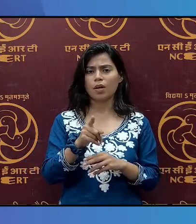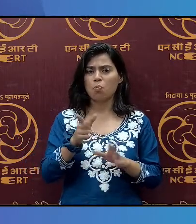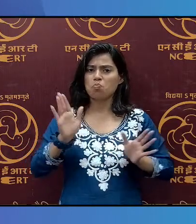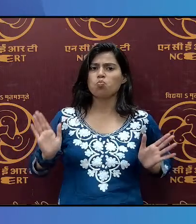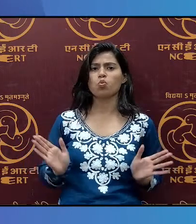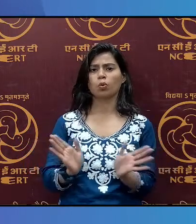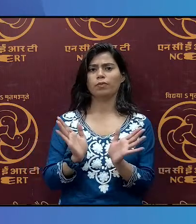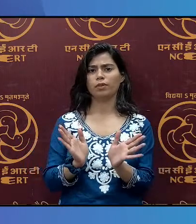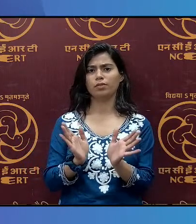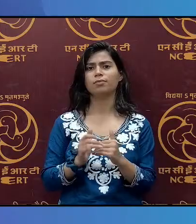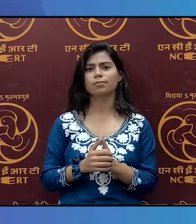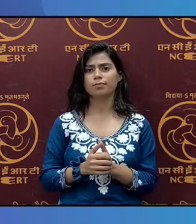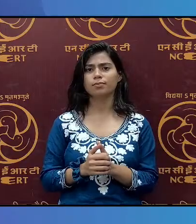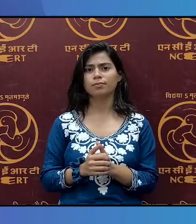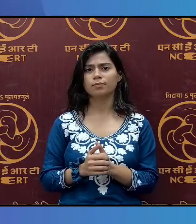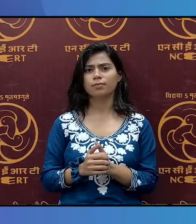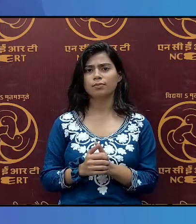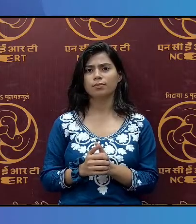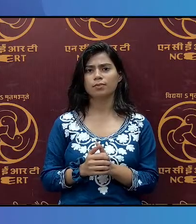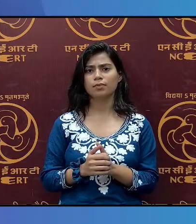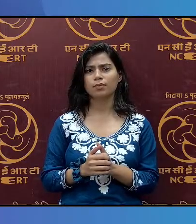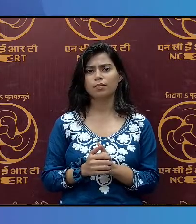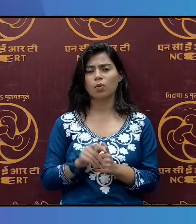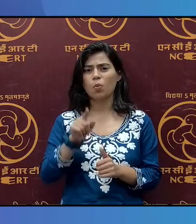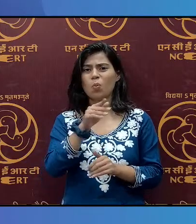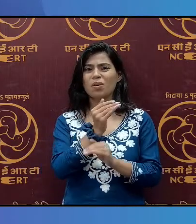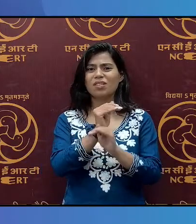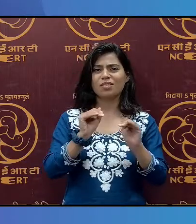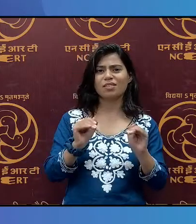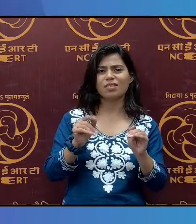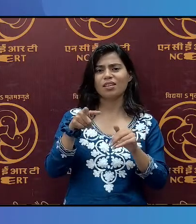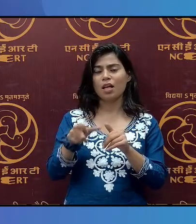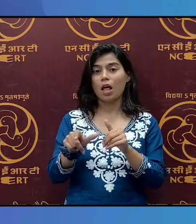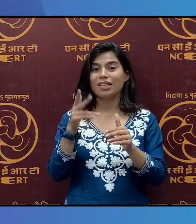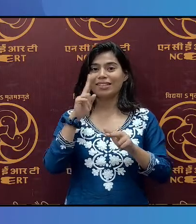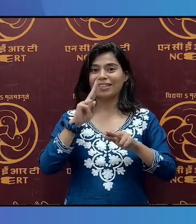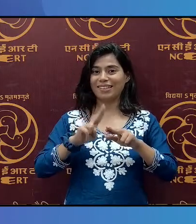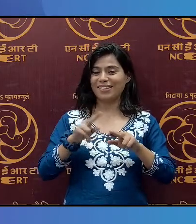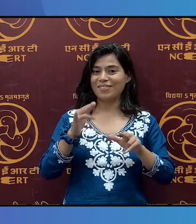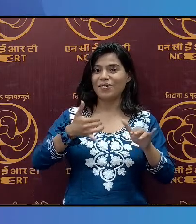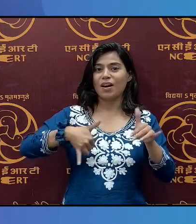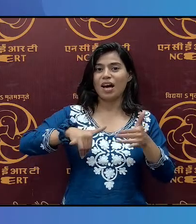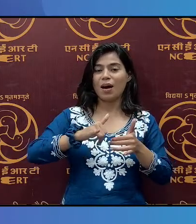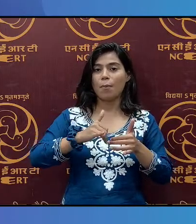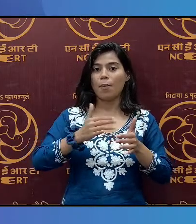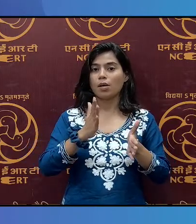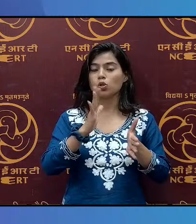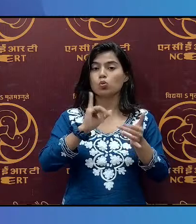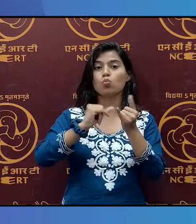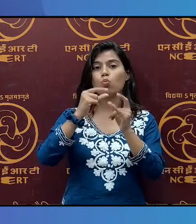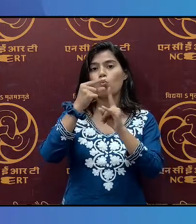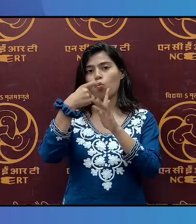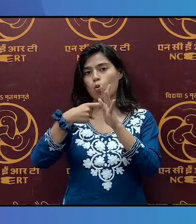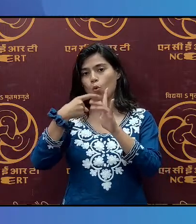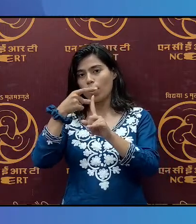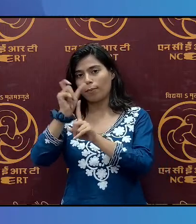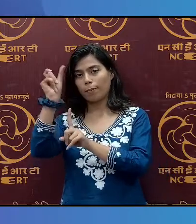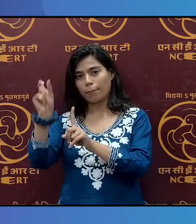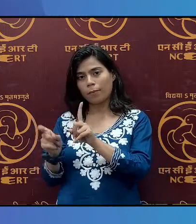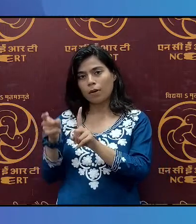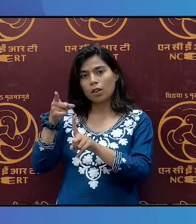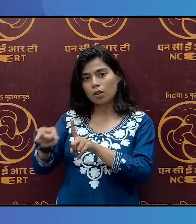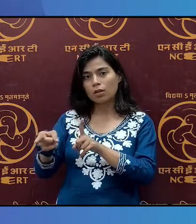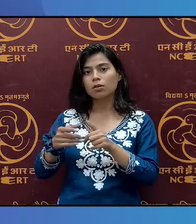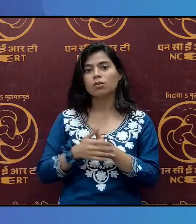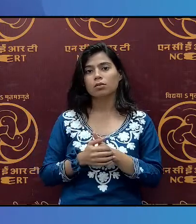motivation. Imagine a child wants to become an athlete and become famous. It will keep